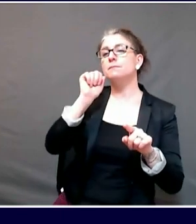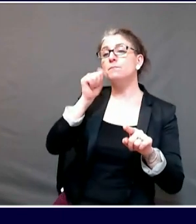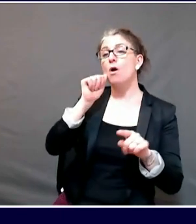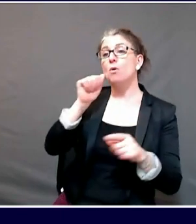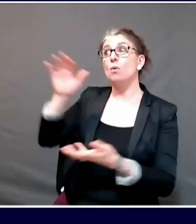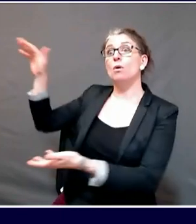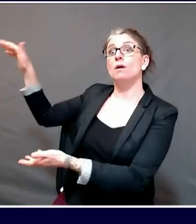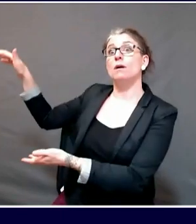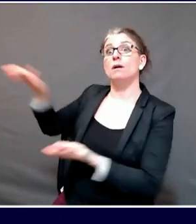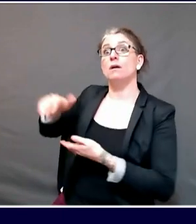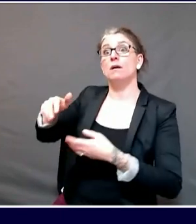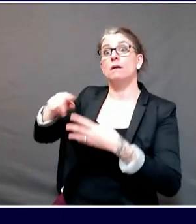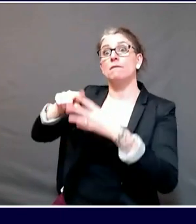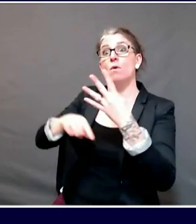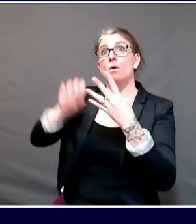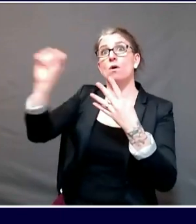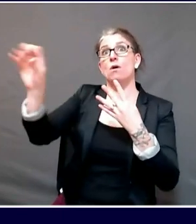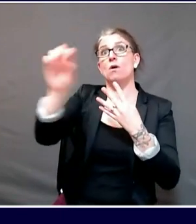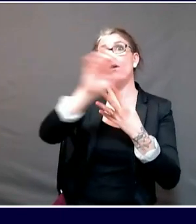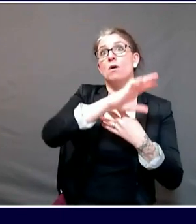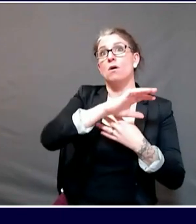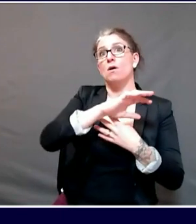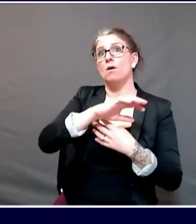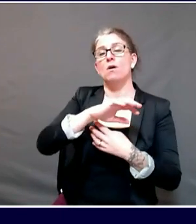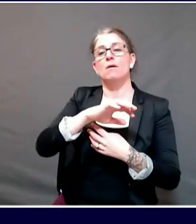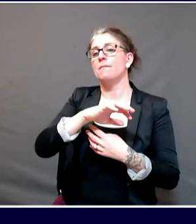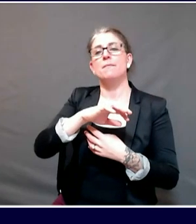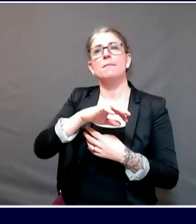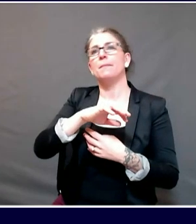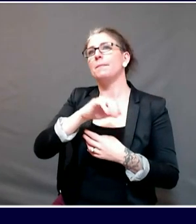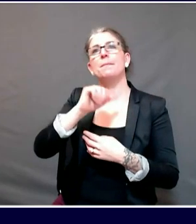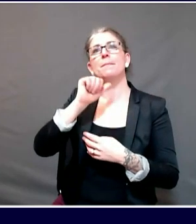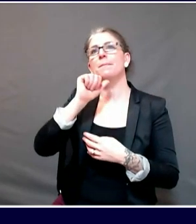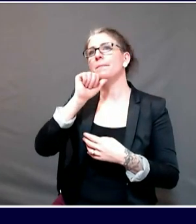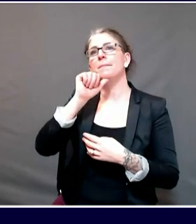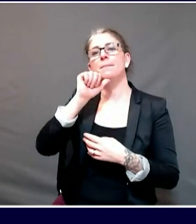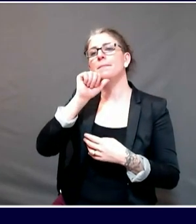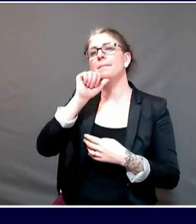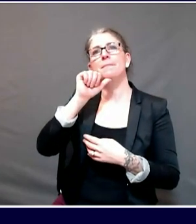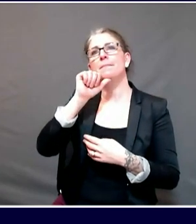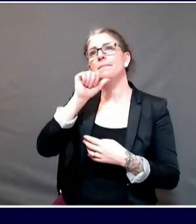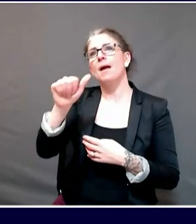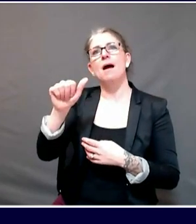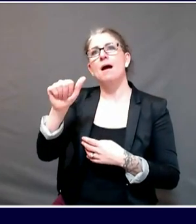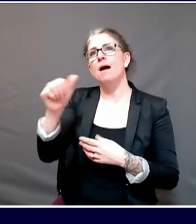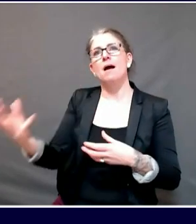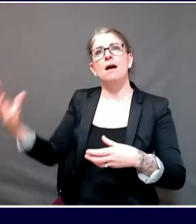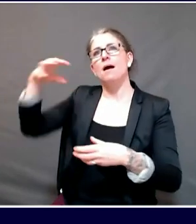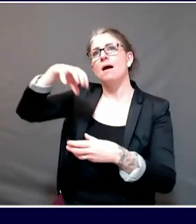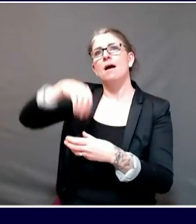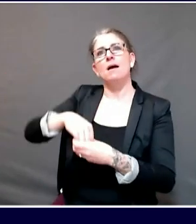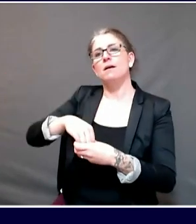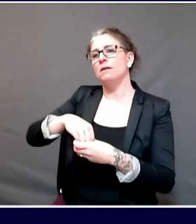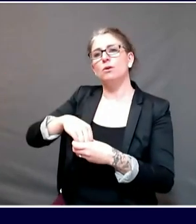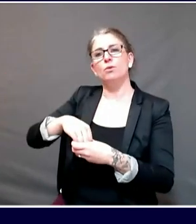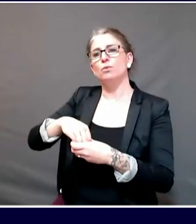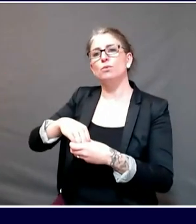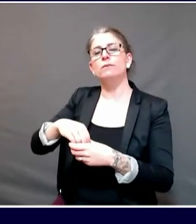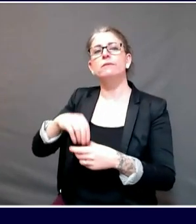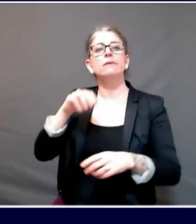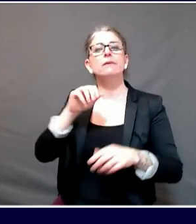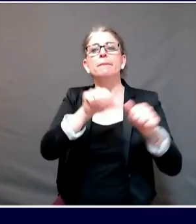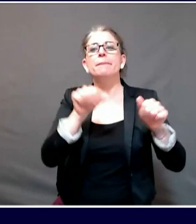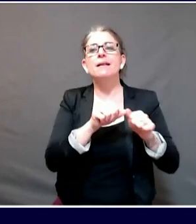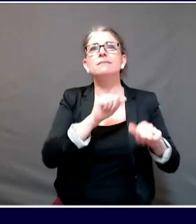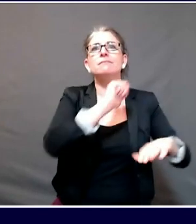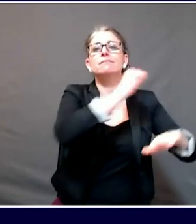what's arriving tomorrow, or today and tomorrow, is the first 6 shipments of Pfizer vaccine that are not part